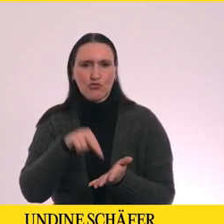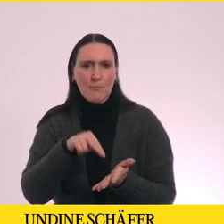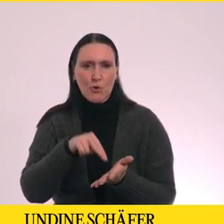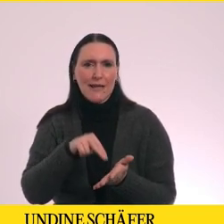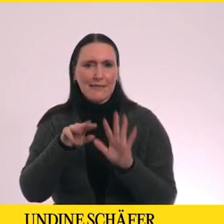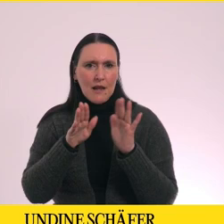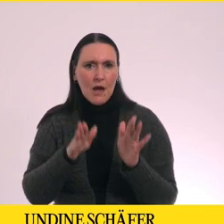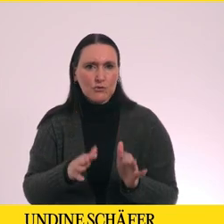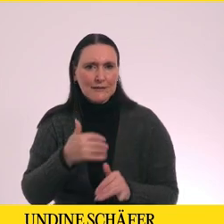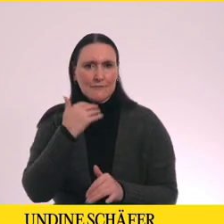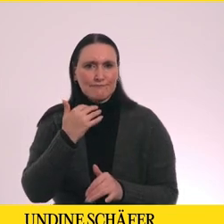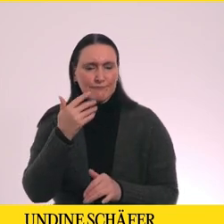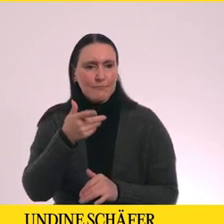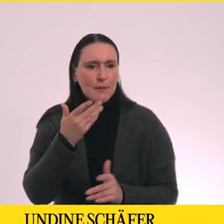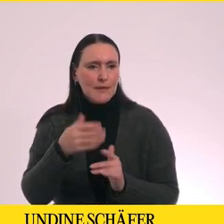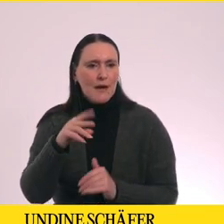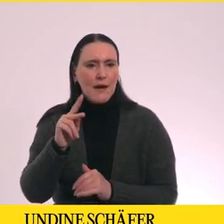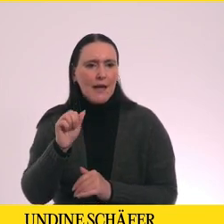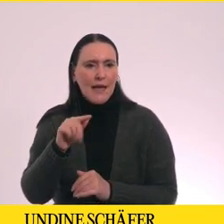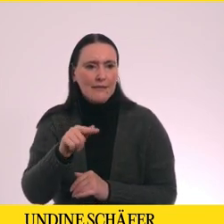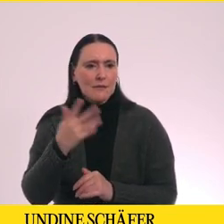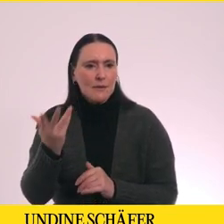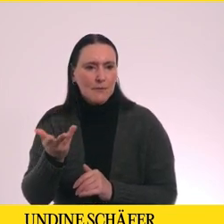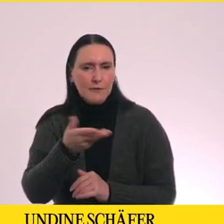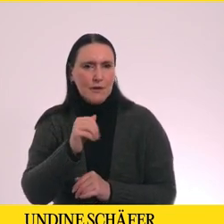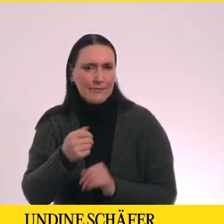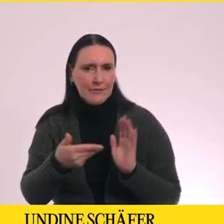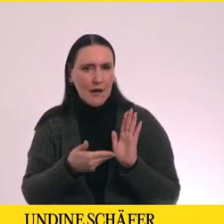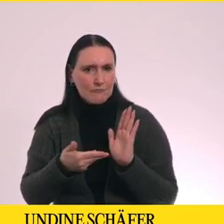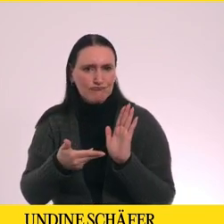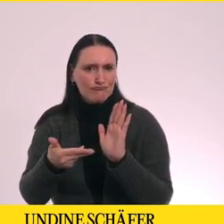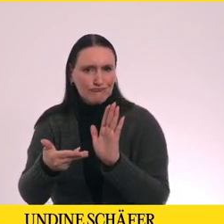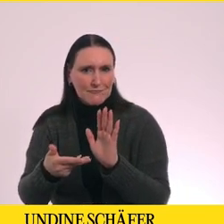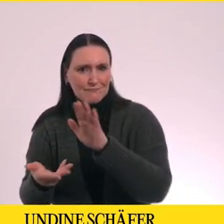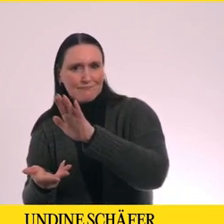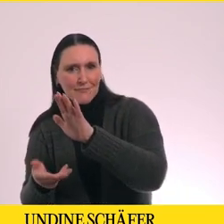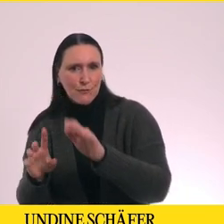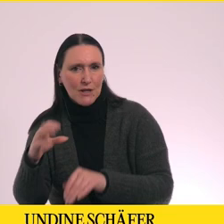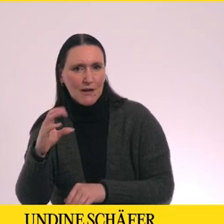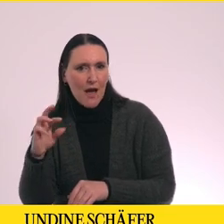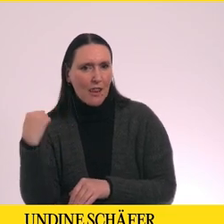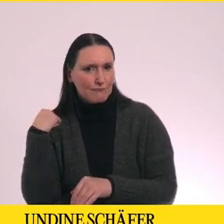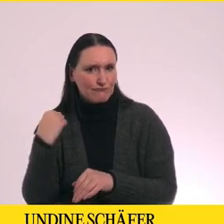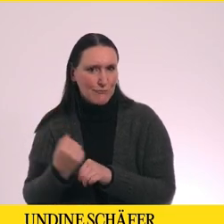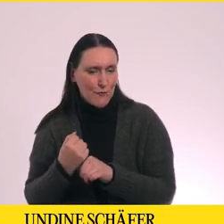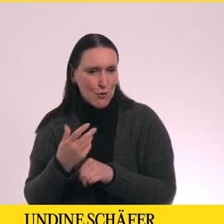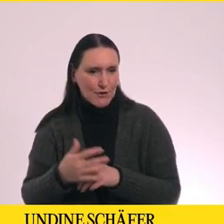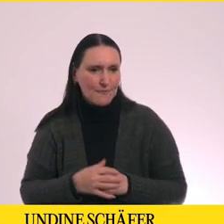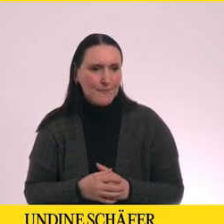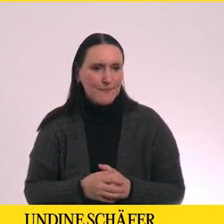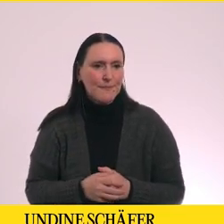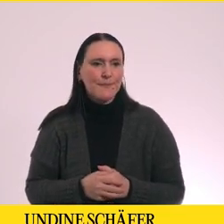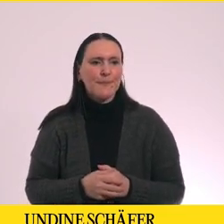So Trampoline House, I don't know more. Morton, if your audio is back